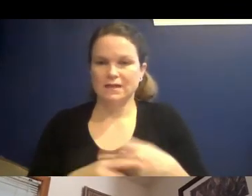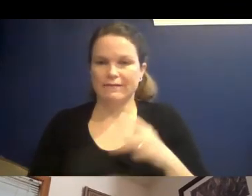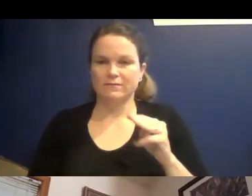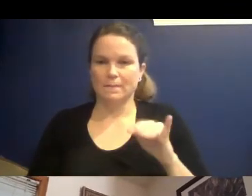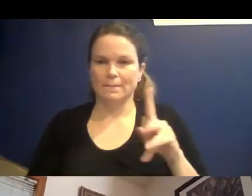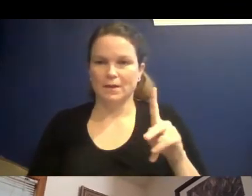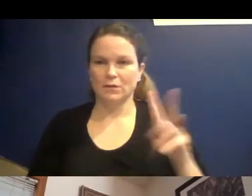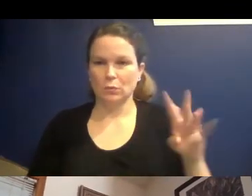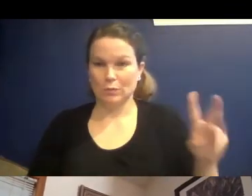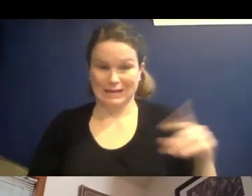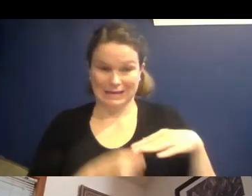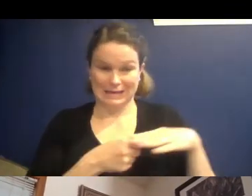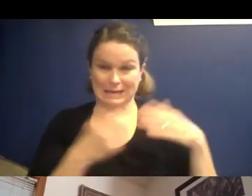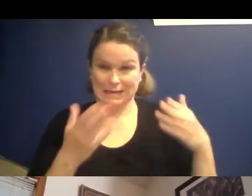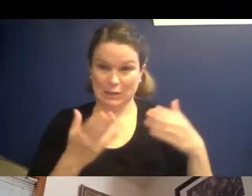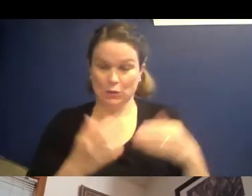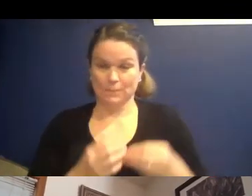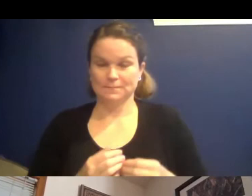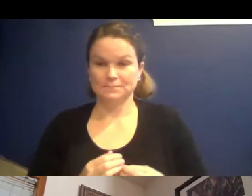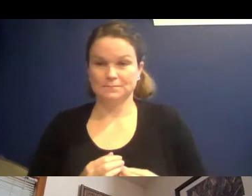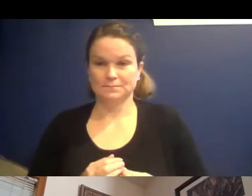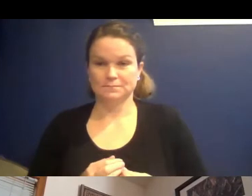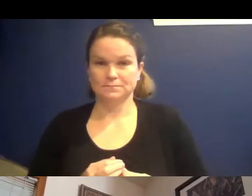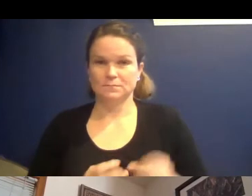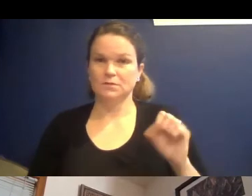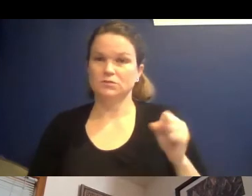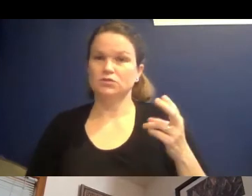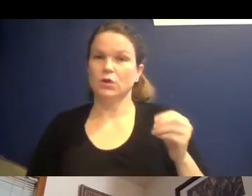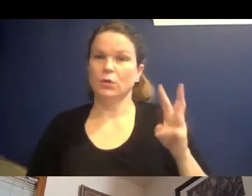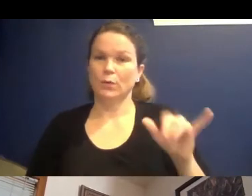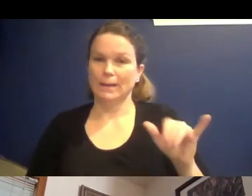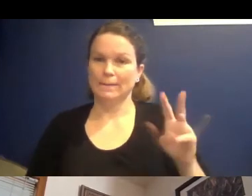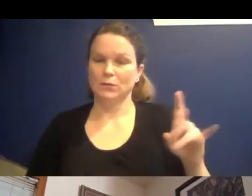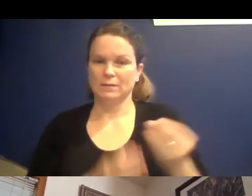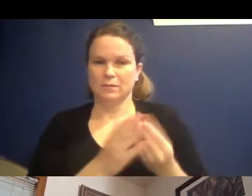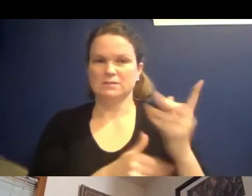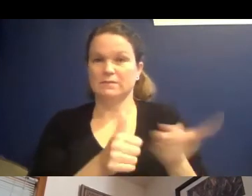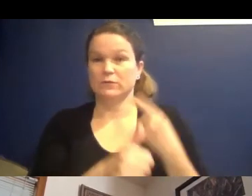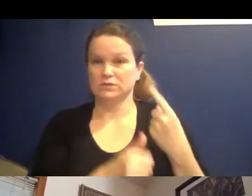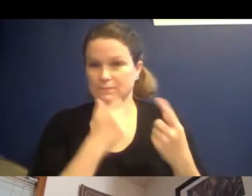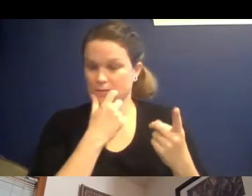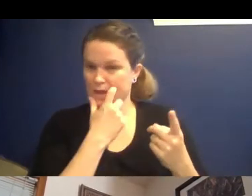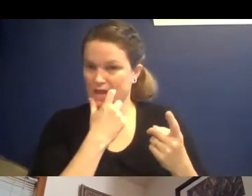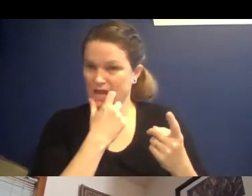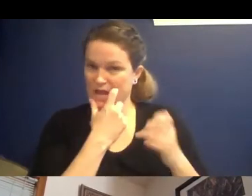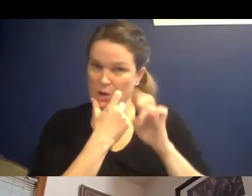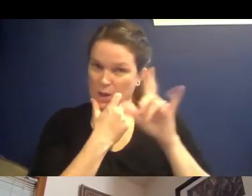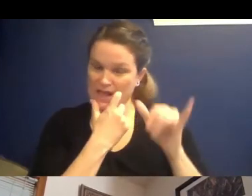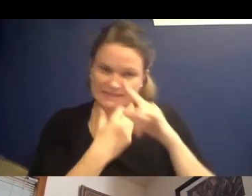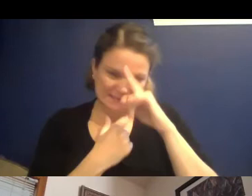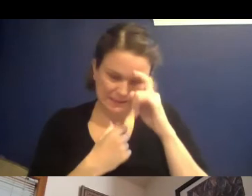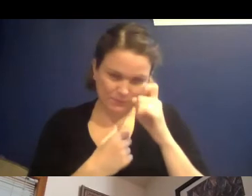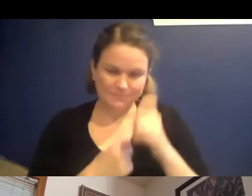for the Willamette Valley, showy milkweed blossoms first. So it blooms early in the summer and is finished blooming